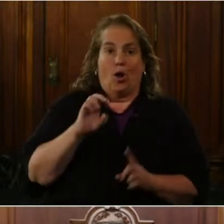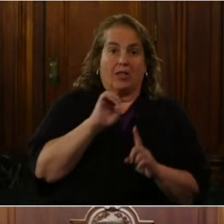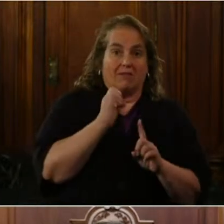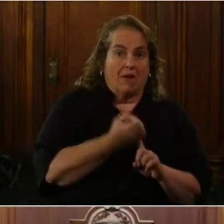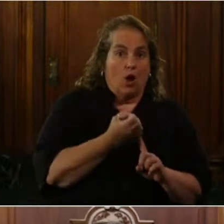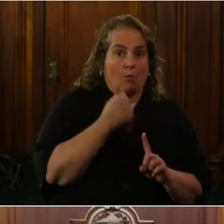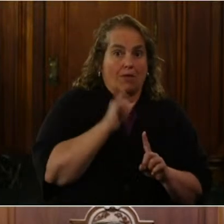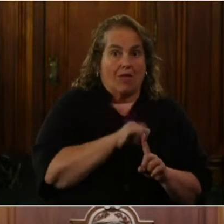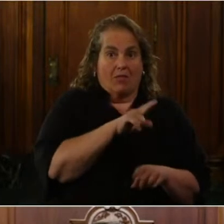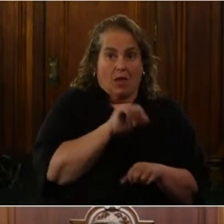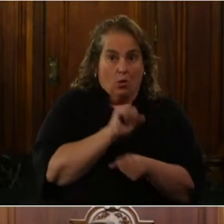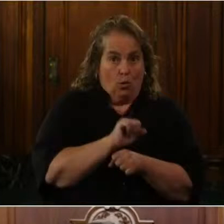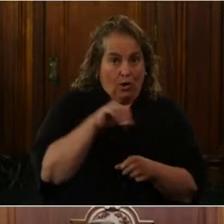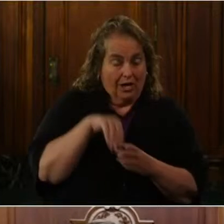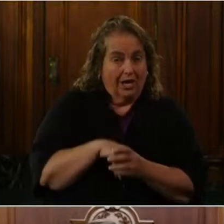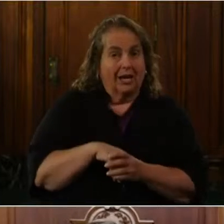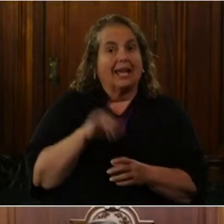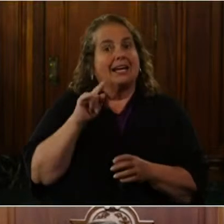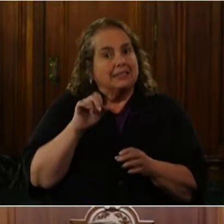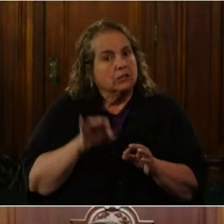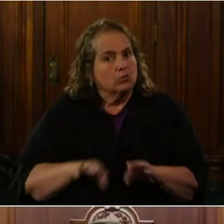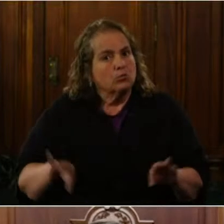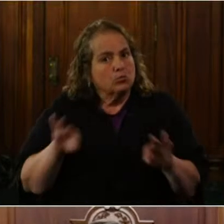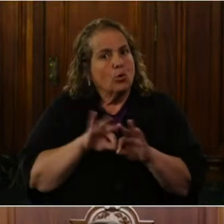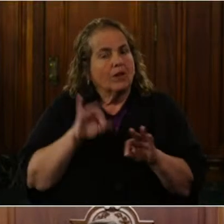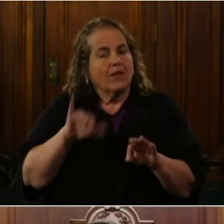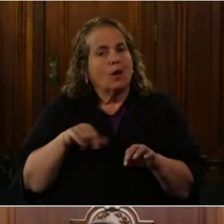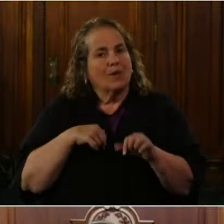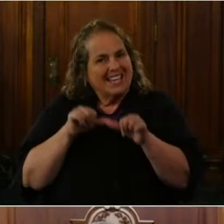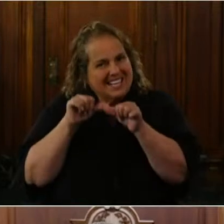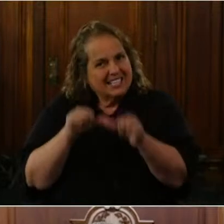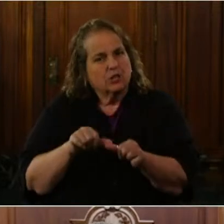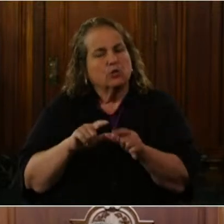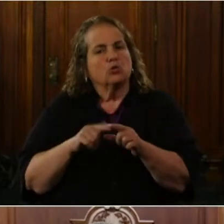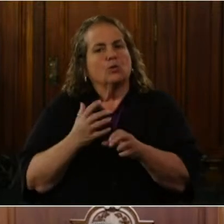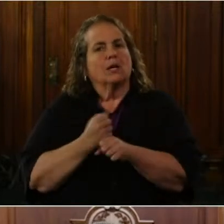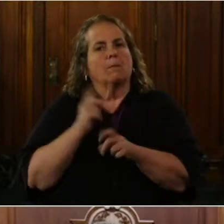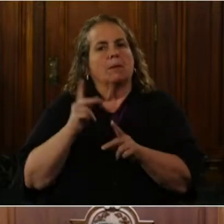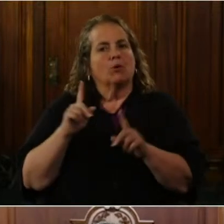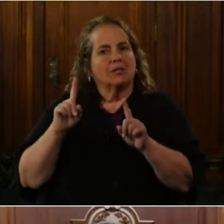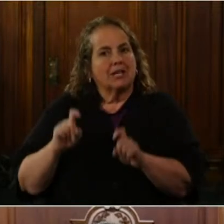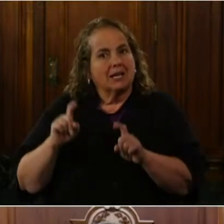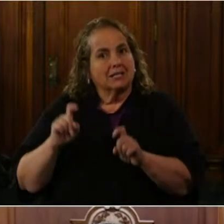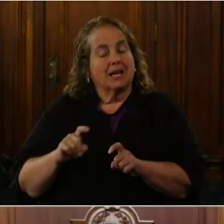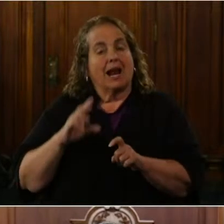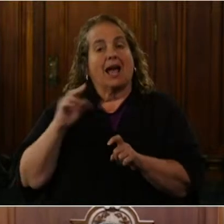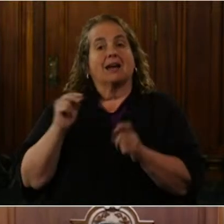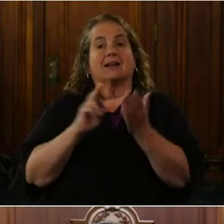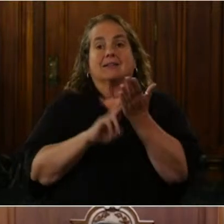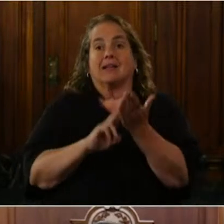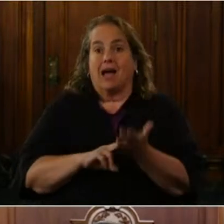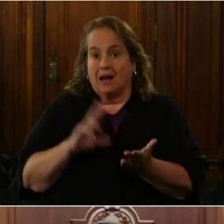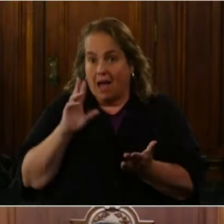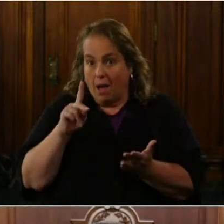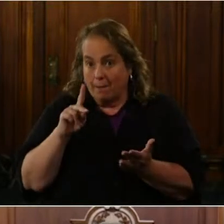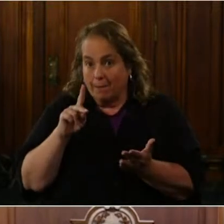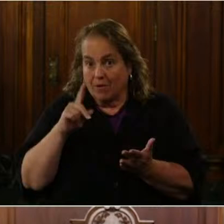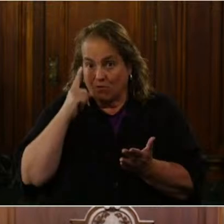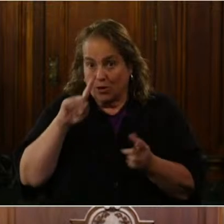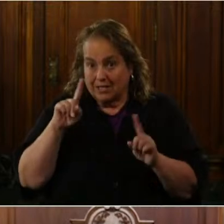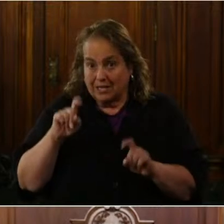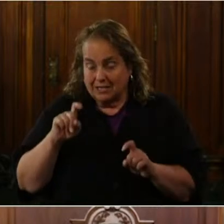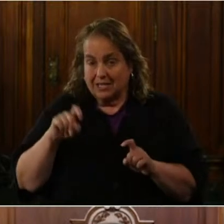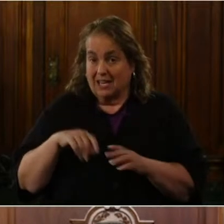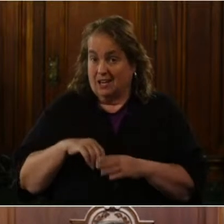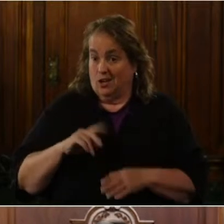environment that they work in. It's important that we continue to get people tested, and sign-ups, at least in